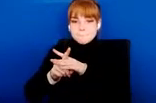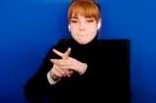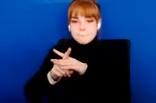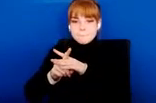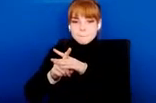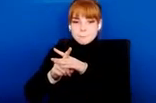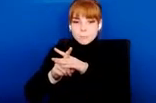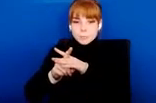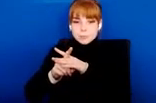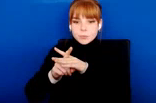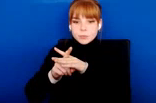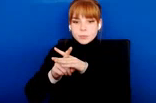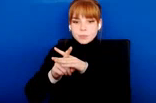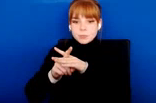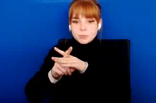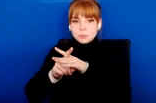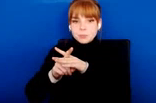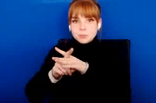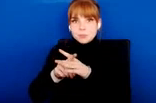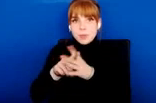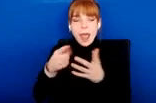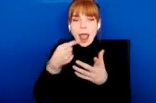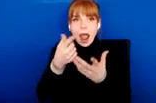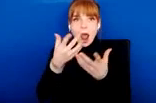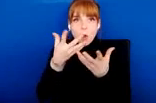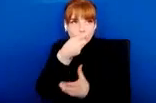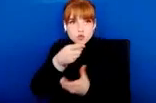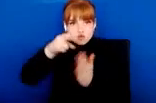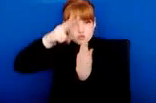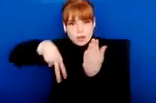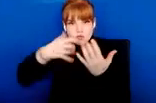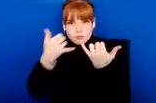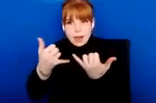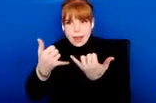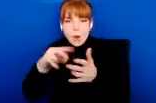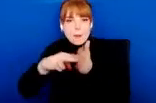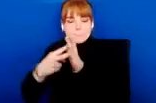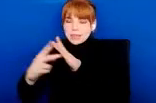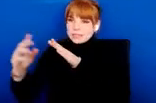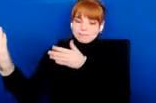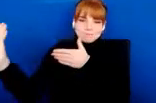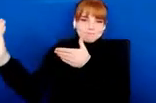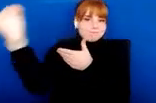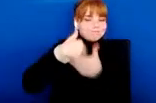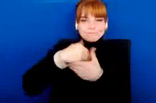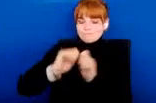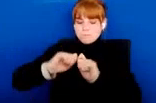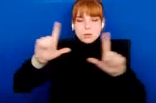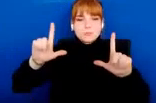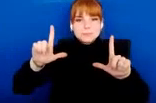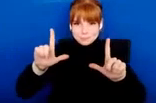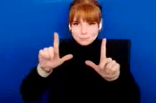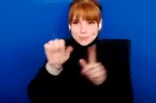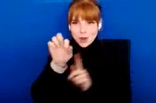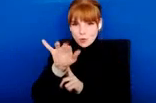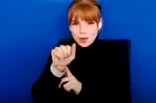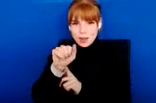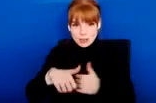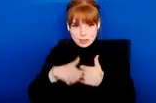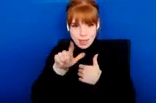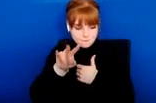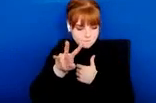now. I don't want you to, don't finish the word you're on, don't finish anything, just read it right away. For some